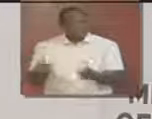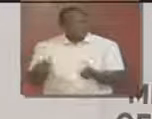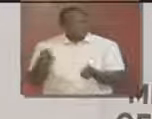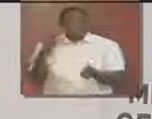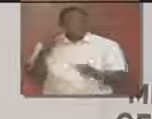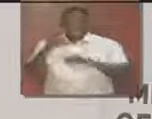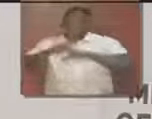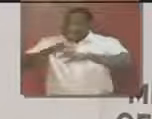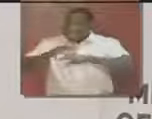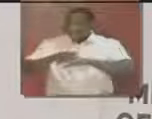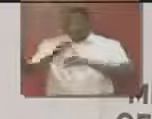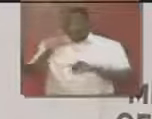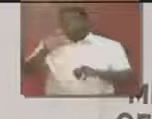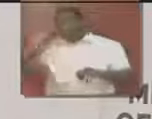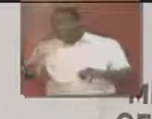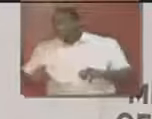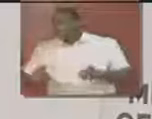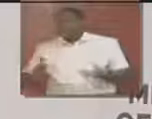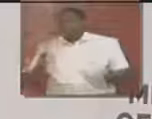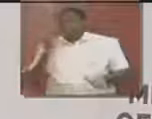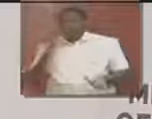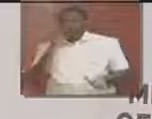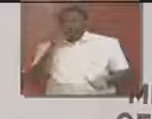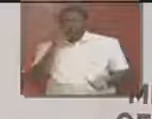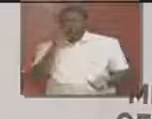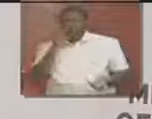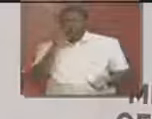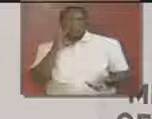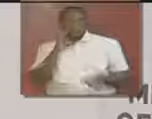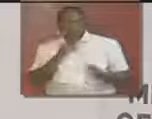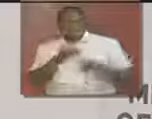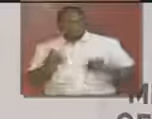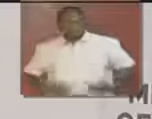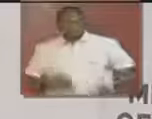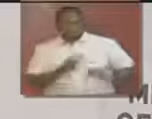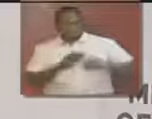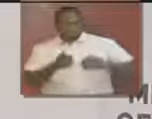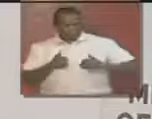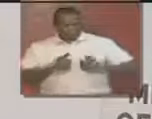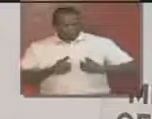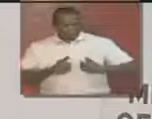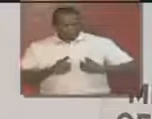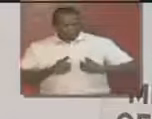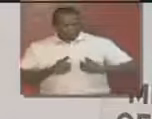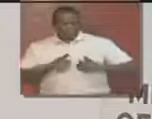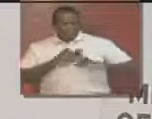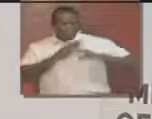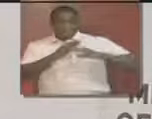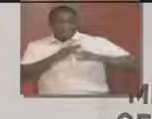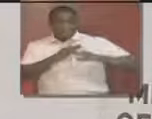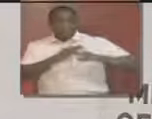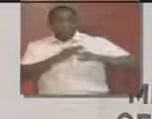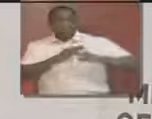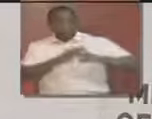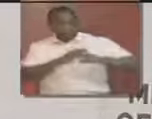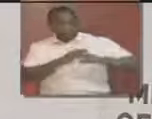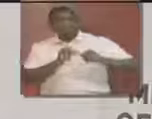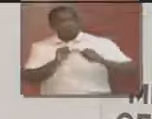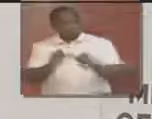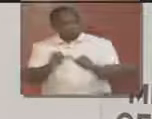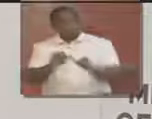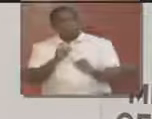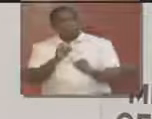Brazil strains, you've found that the immune response has lasted even over 6 months to 9 months with